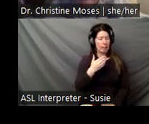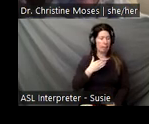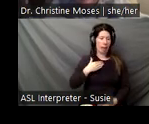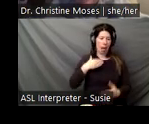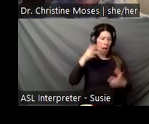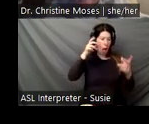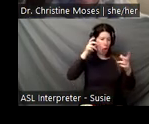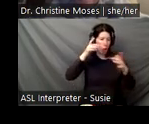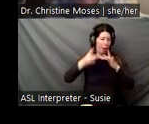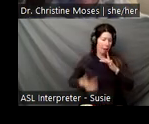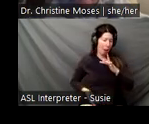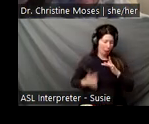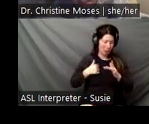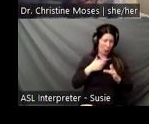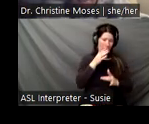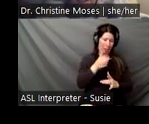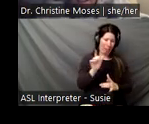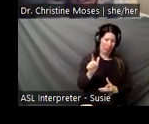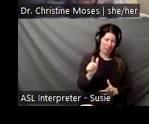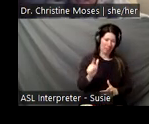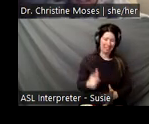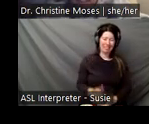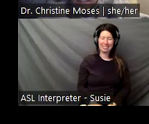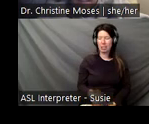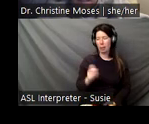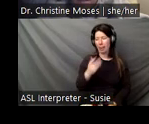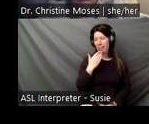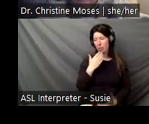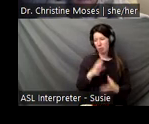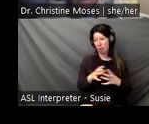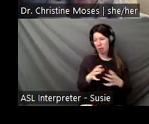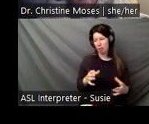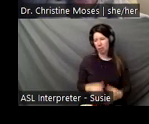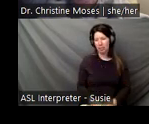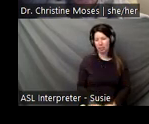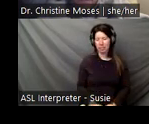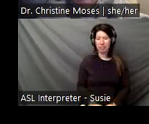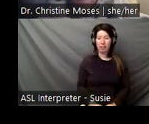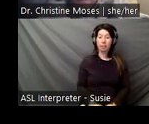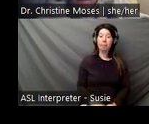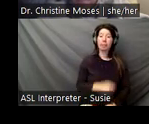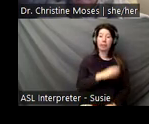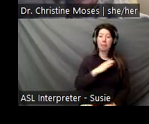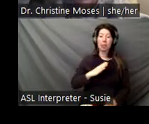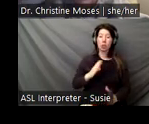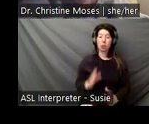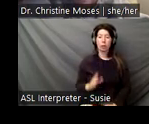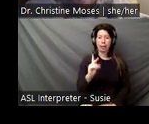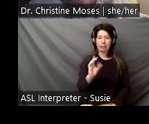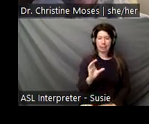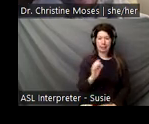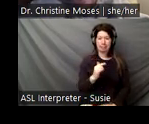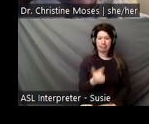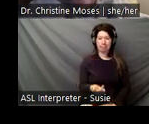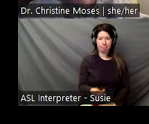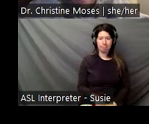I'll circle back on it too. Okay, great. Thank you so much. All right, Commissioner Casey.